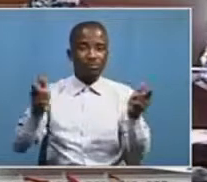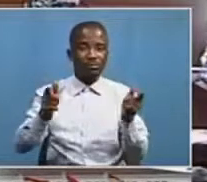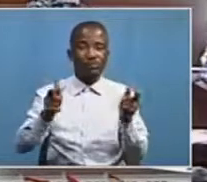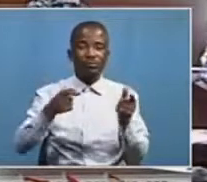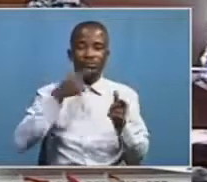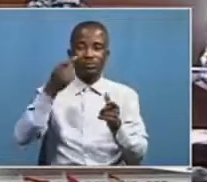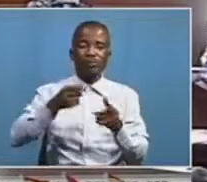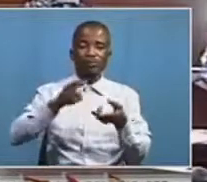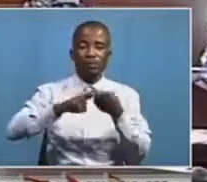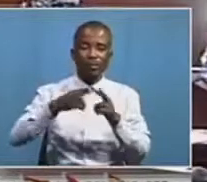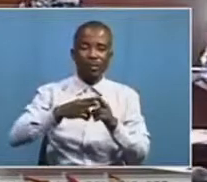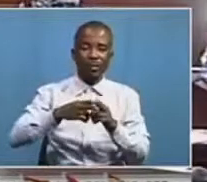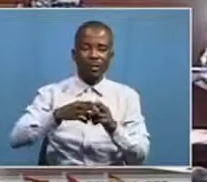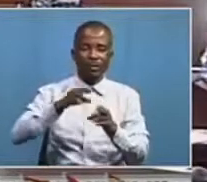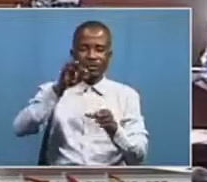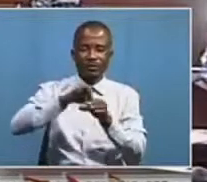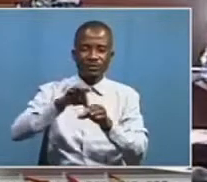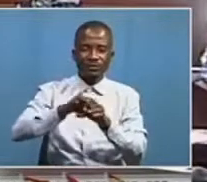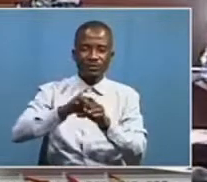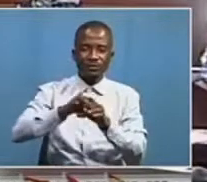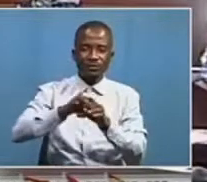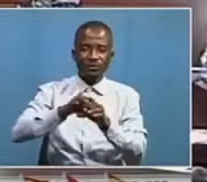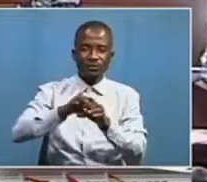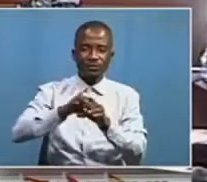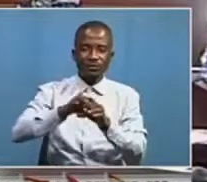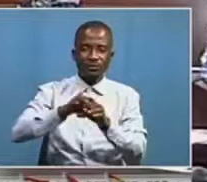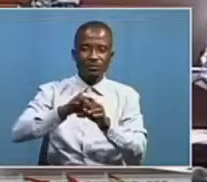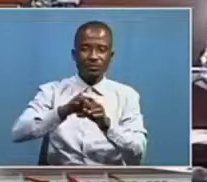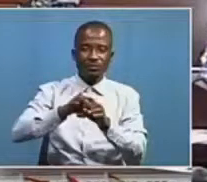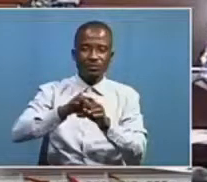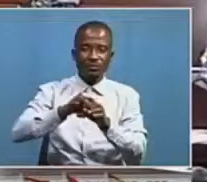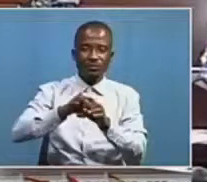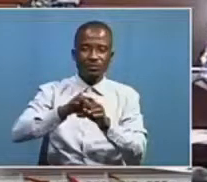representing total votes cast, that is